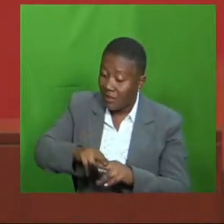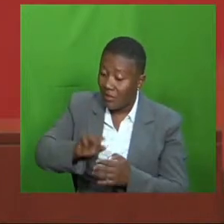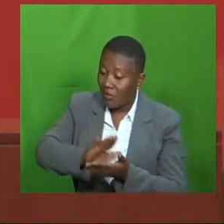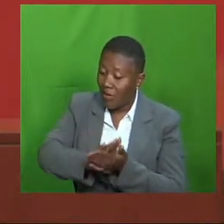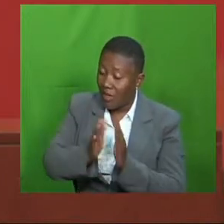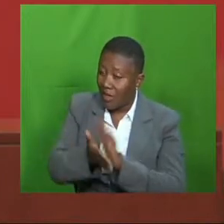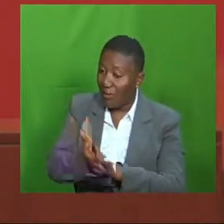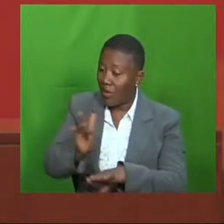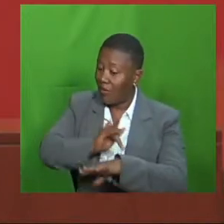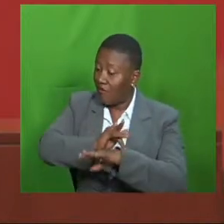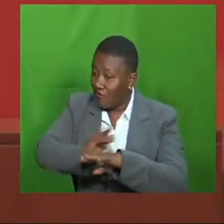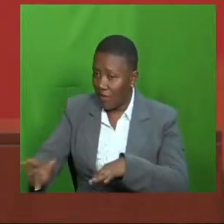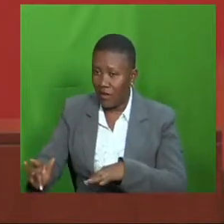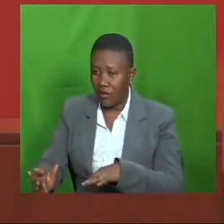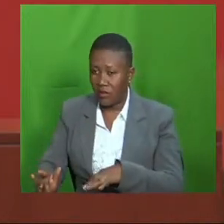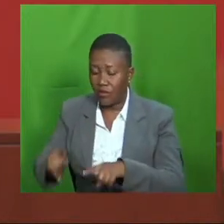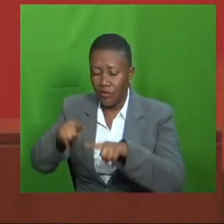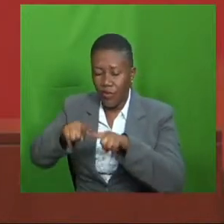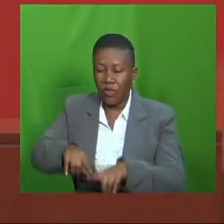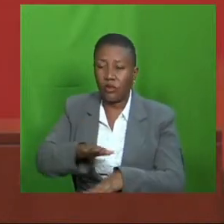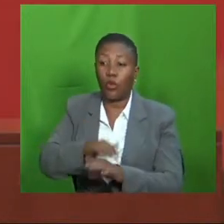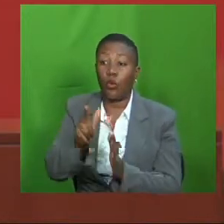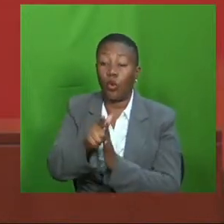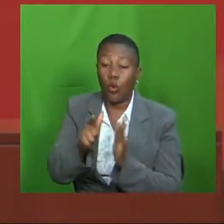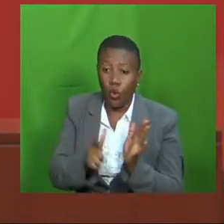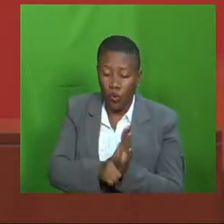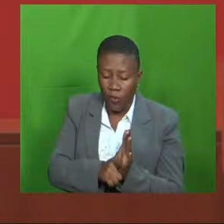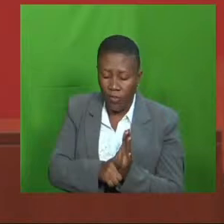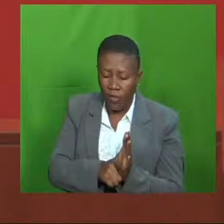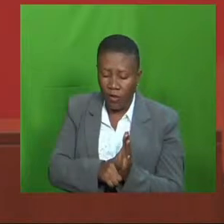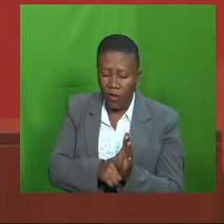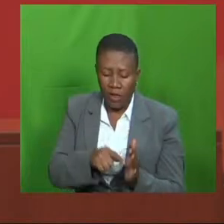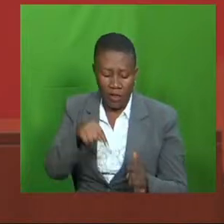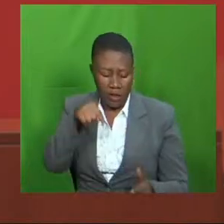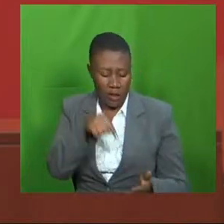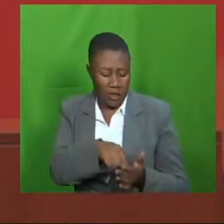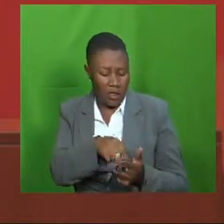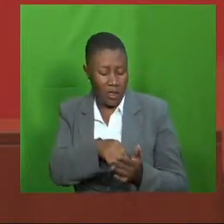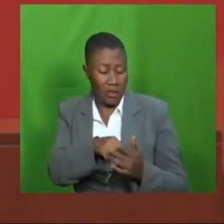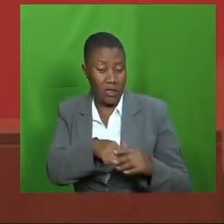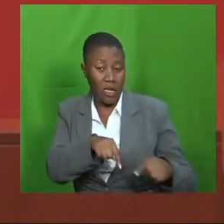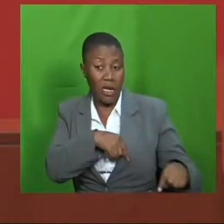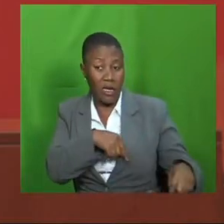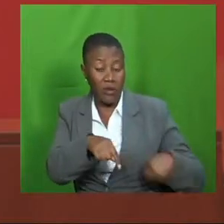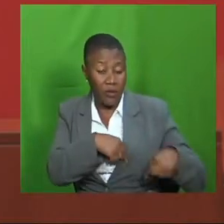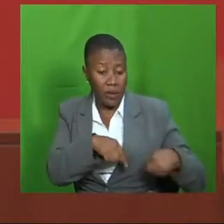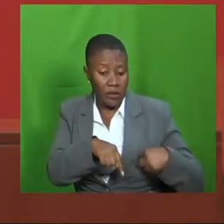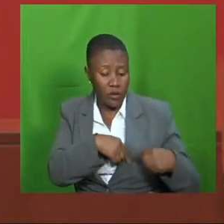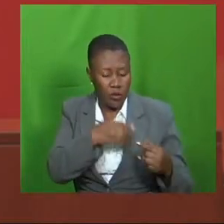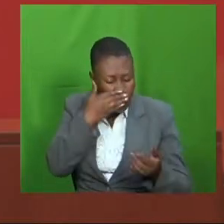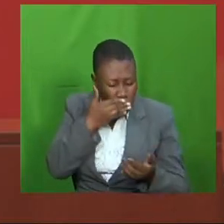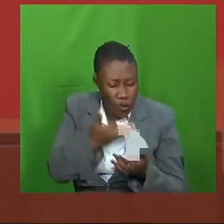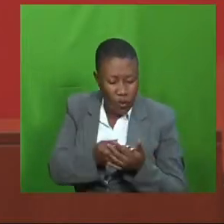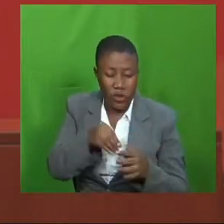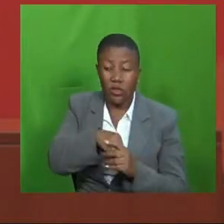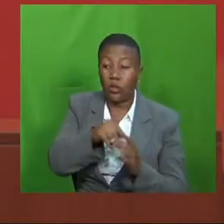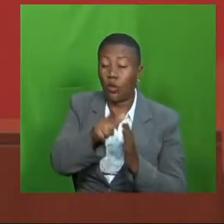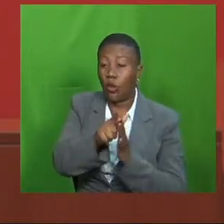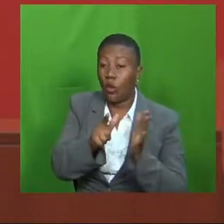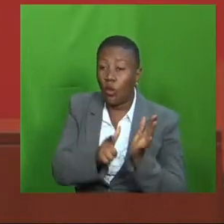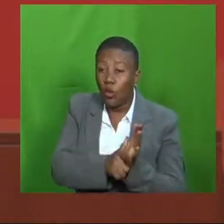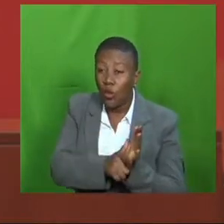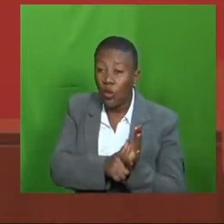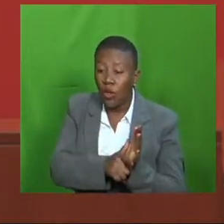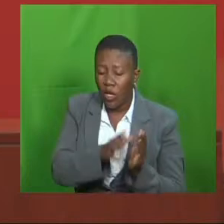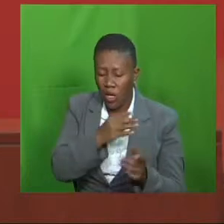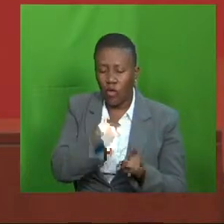by operation of law. This argument is sound in law and are